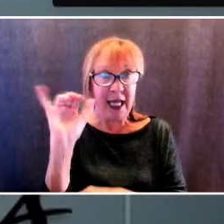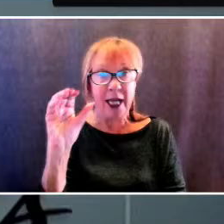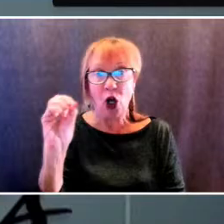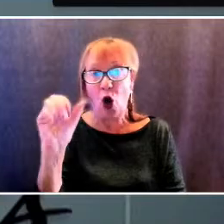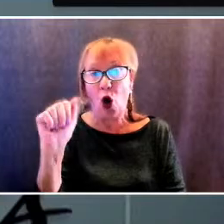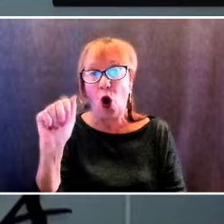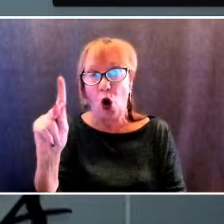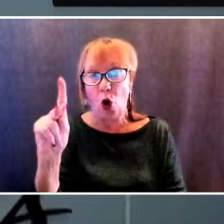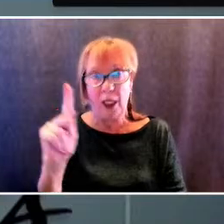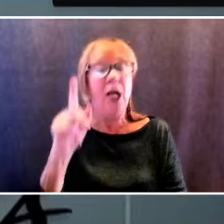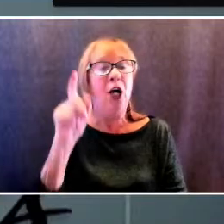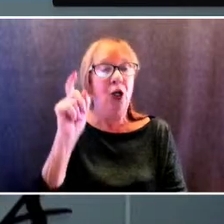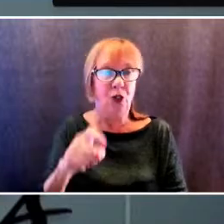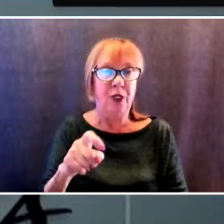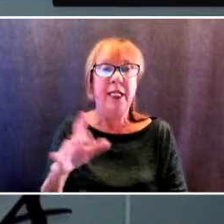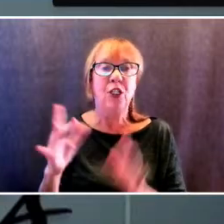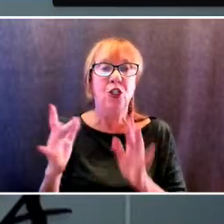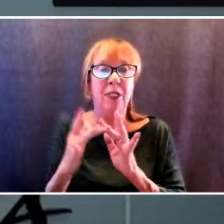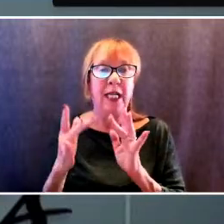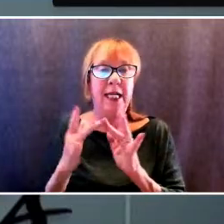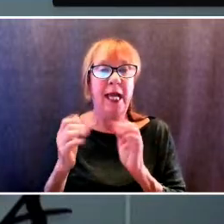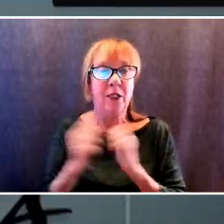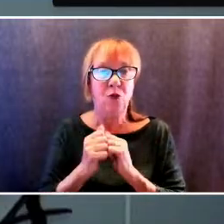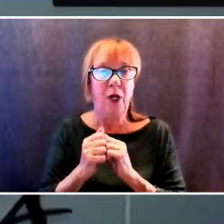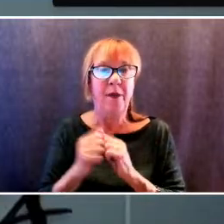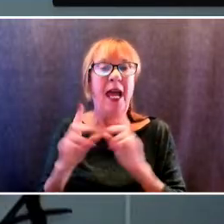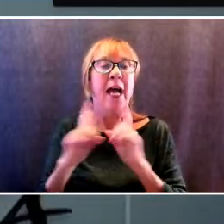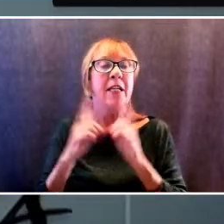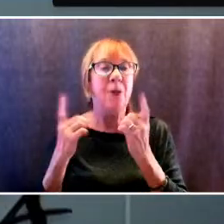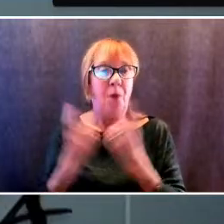with the Department of Regional Planning on that.